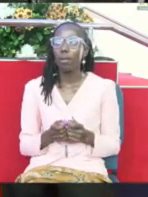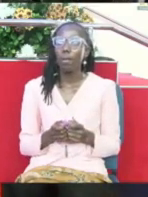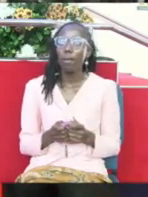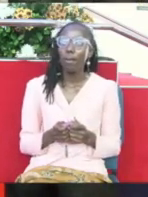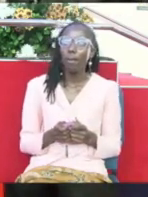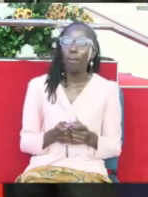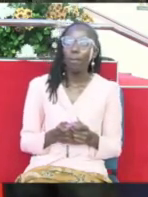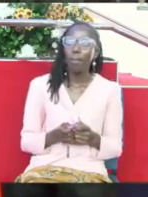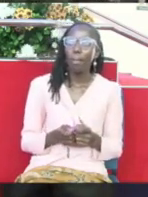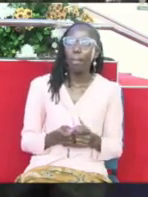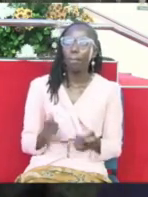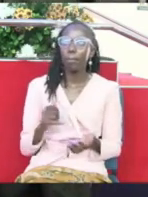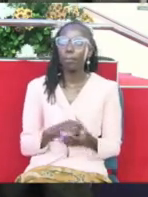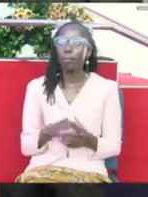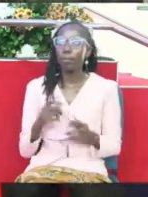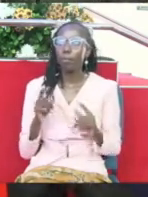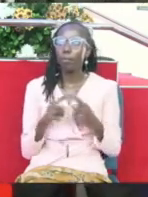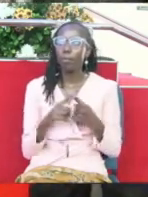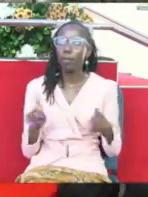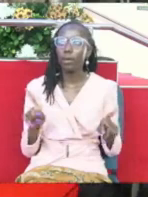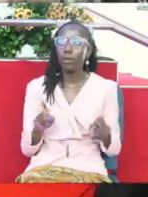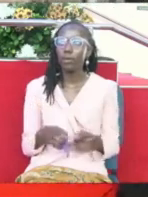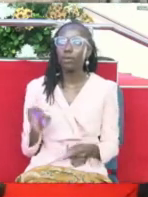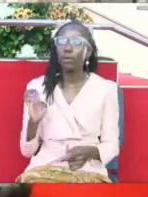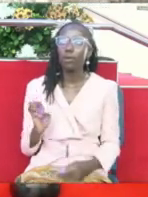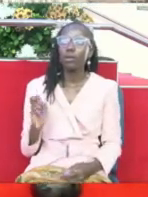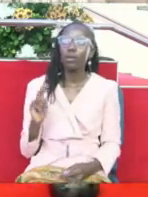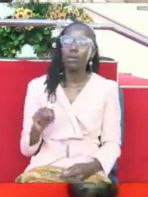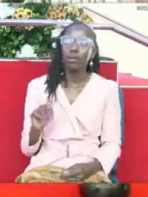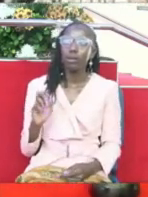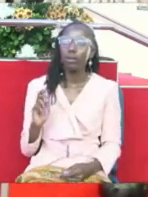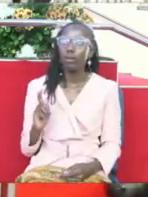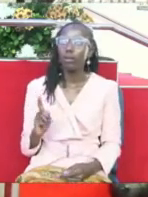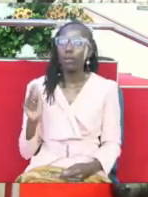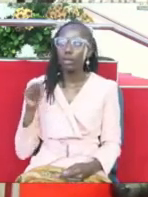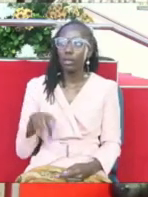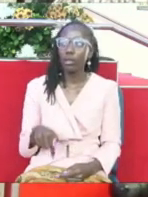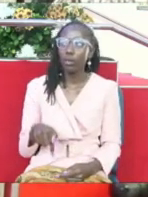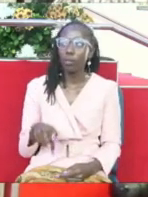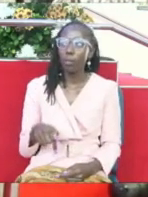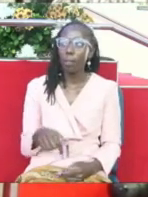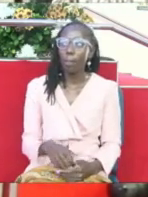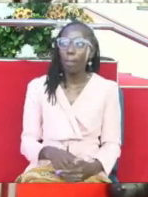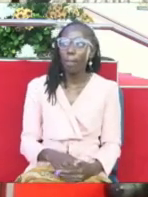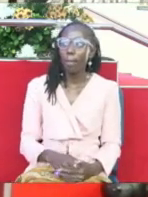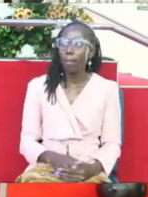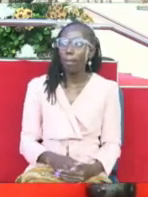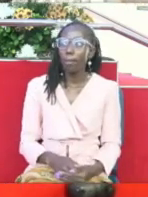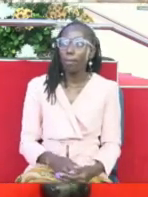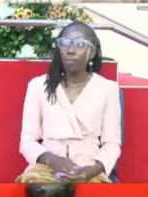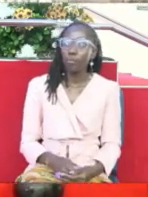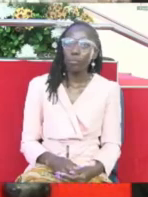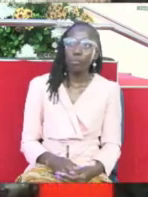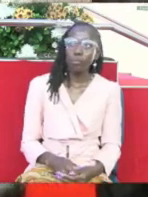hilo likomee hapa. That I walked into the doctor's office and they asked me whether in my generation this sickness is